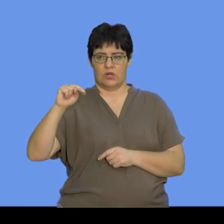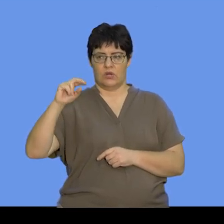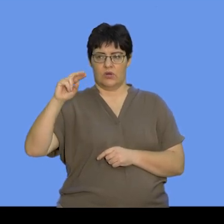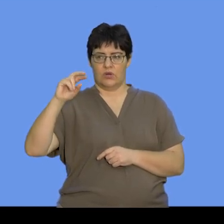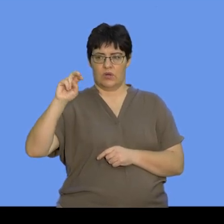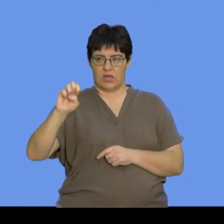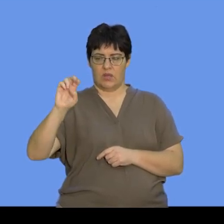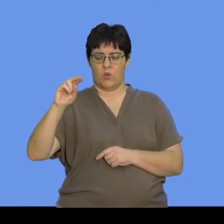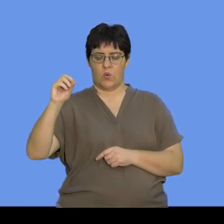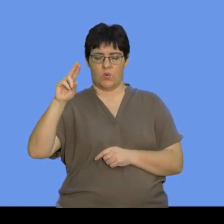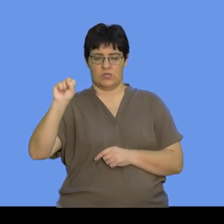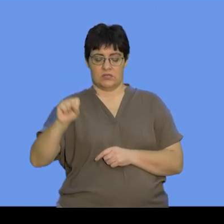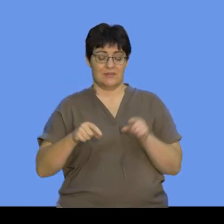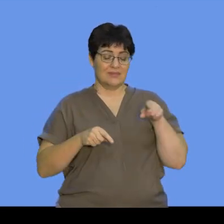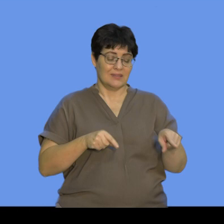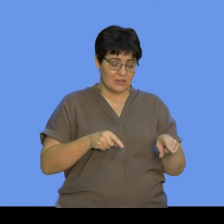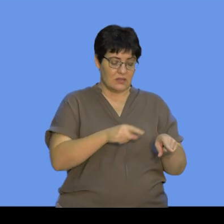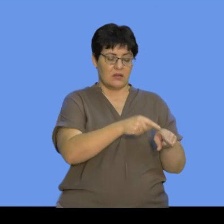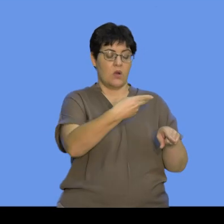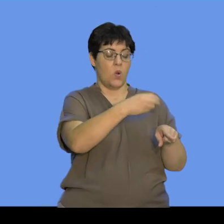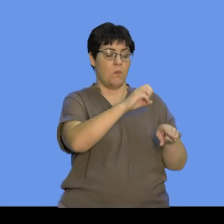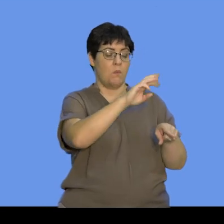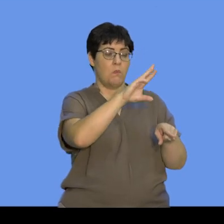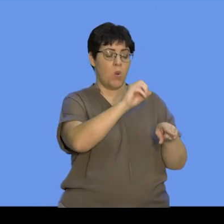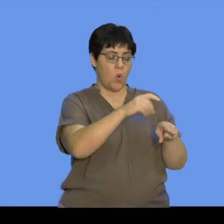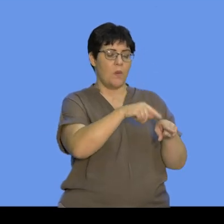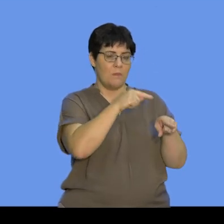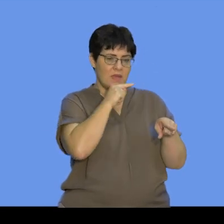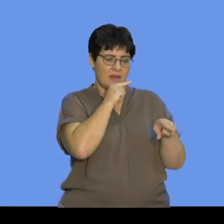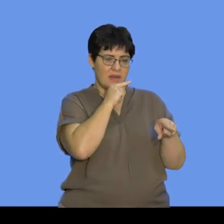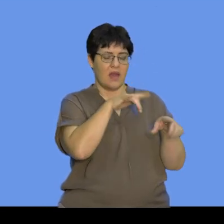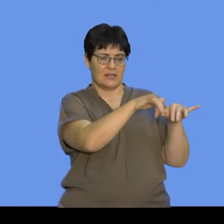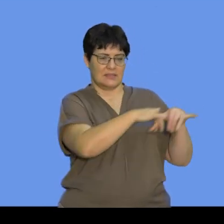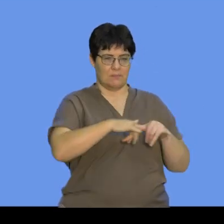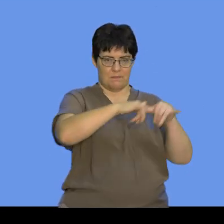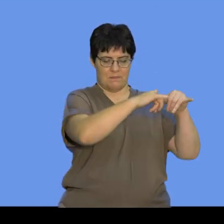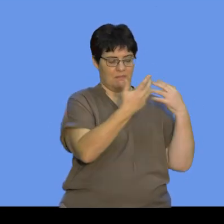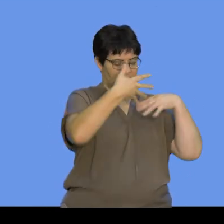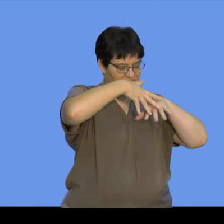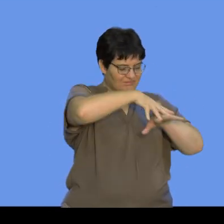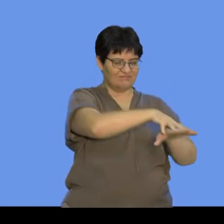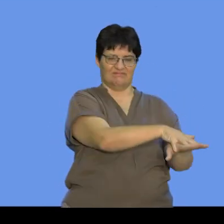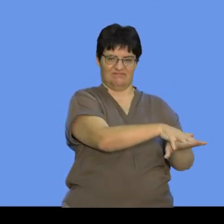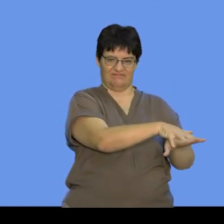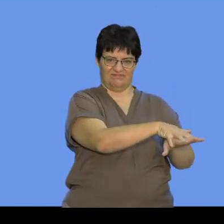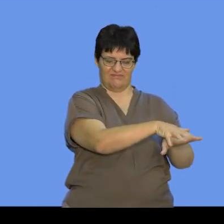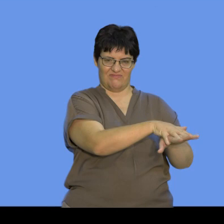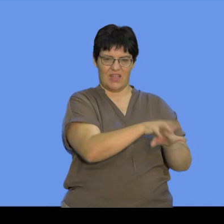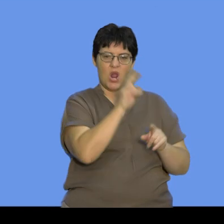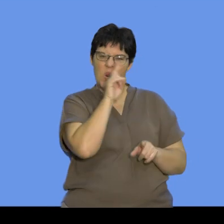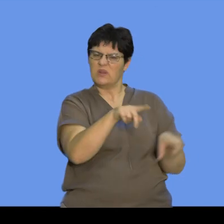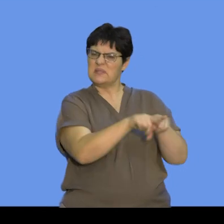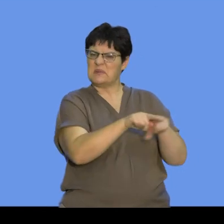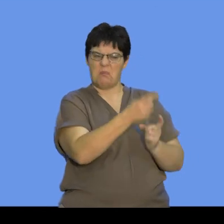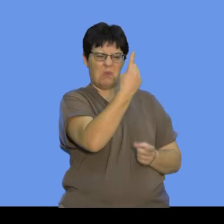okay? So the word homo suggests that the mixture is uniform. We'll talk to that in more detail in terms of what exactly it means.